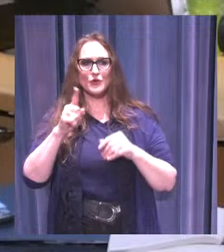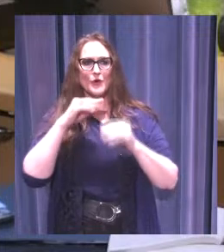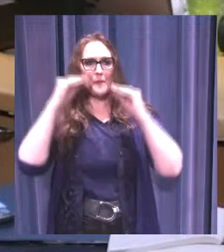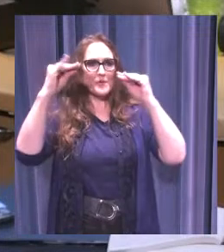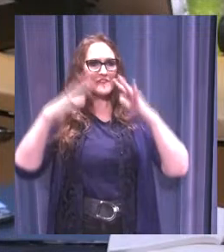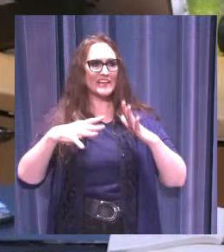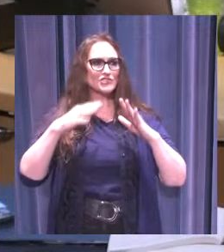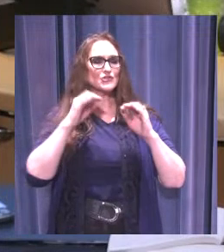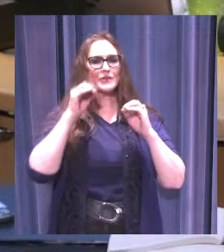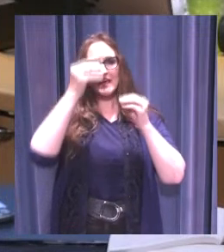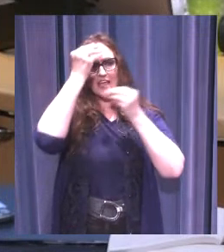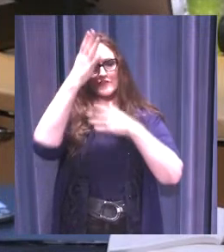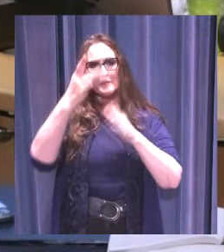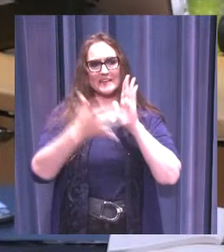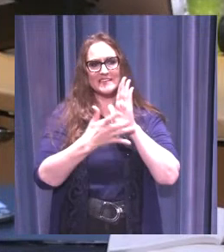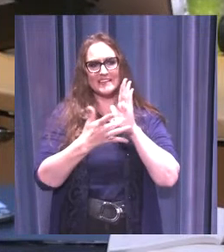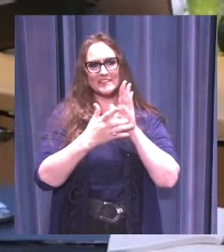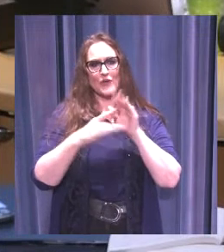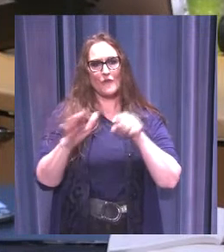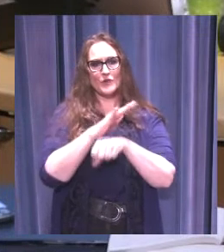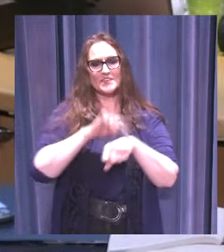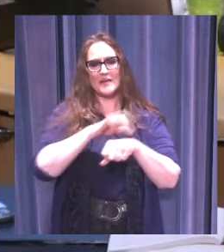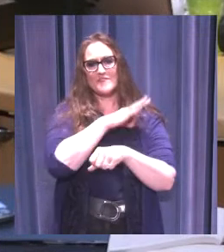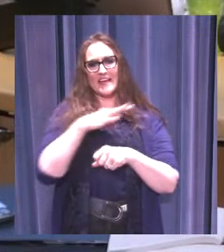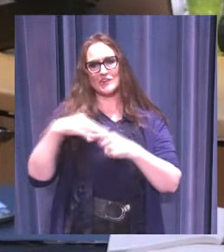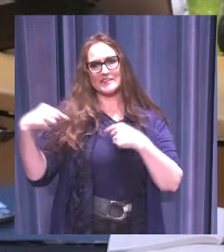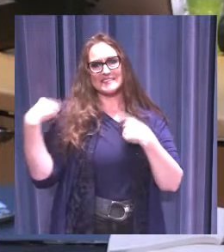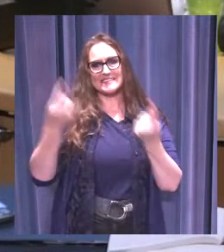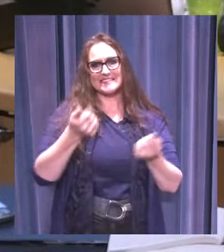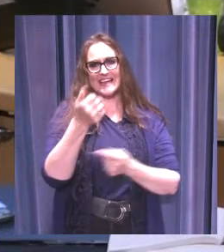Technology, full-time faculty since 1980.